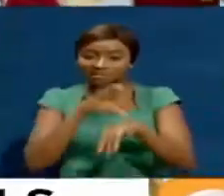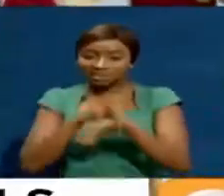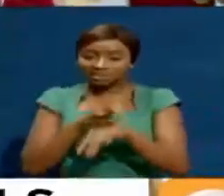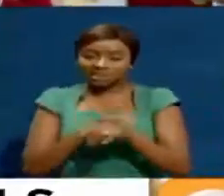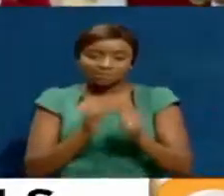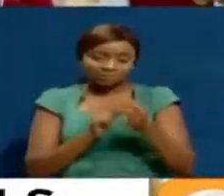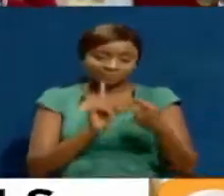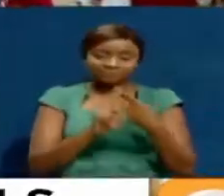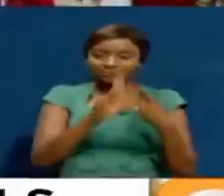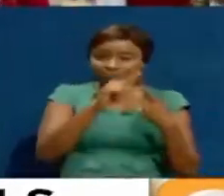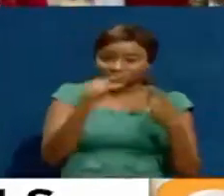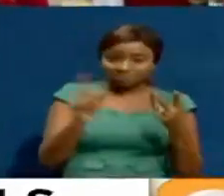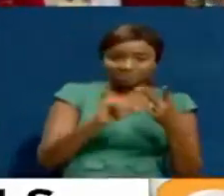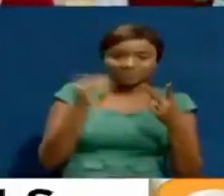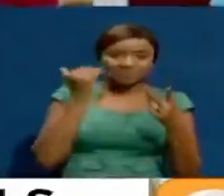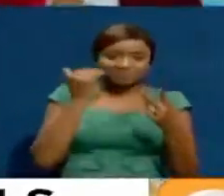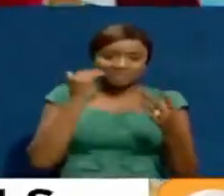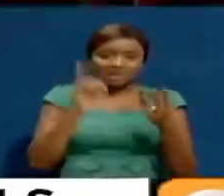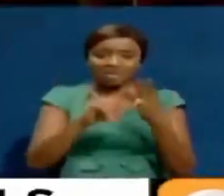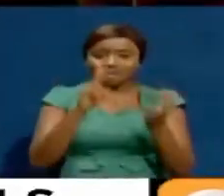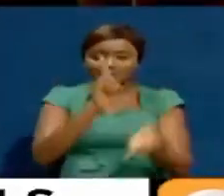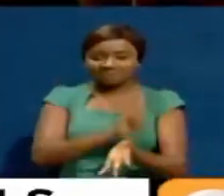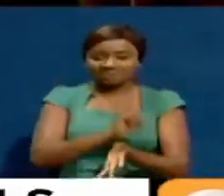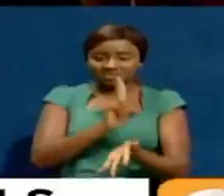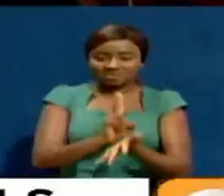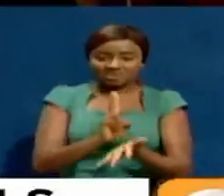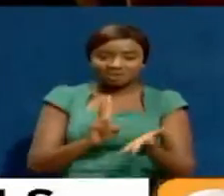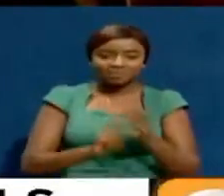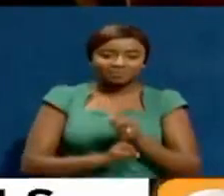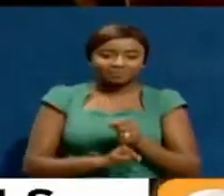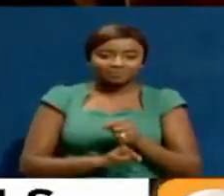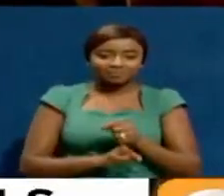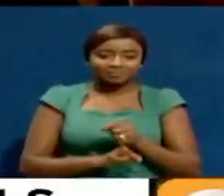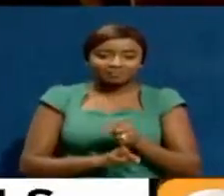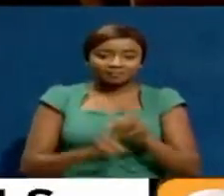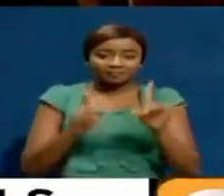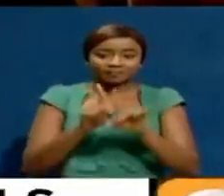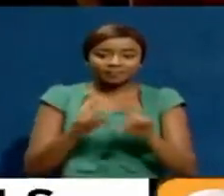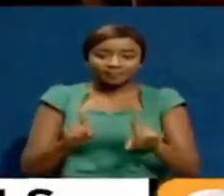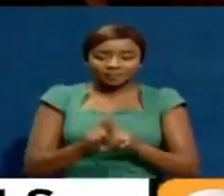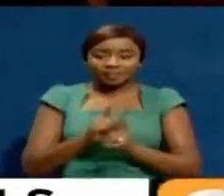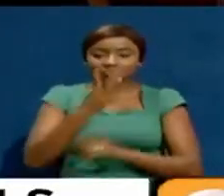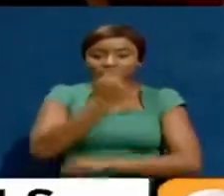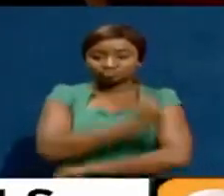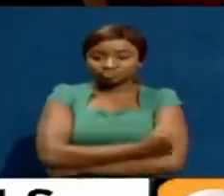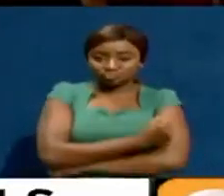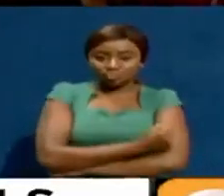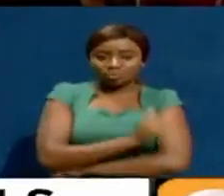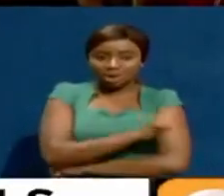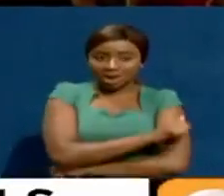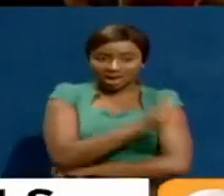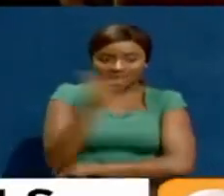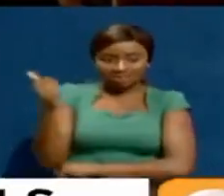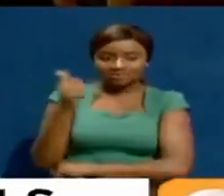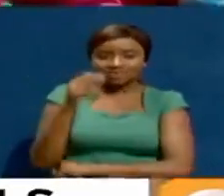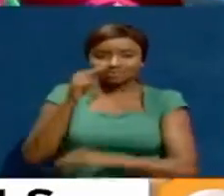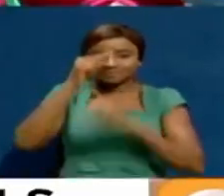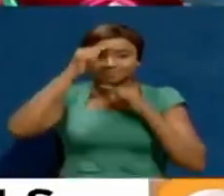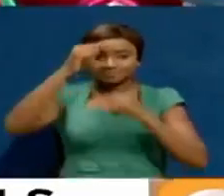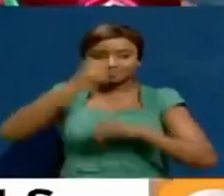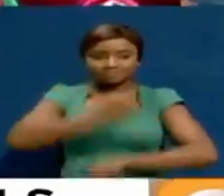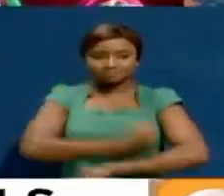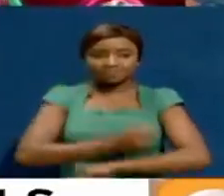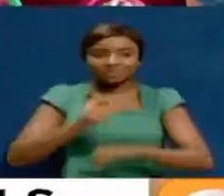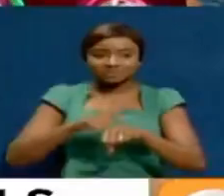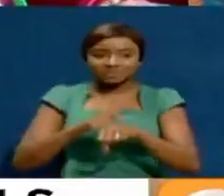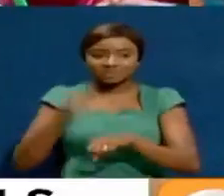include Uasin Gishu, Siaya, and Vihiga counties. Speaking at the Our Lady of Fatima Girls Secondary School while presiding over the